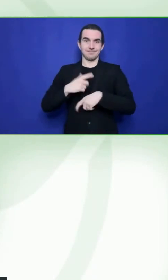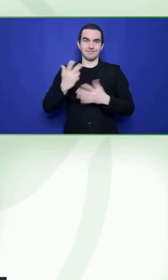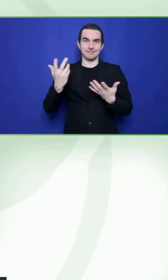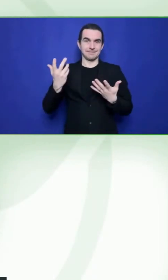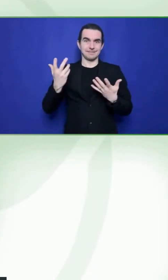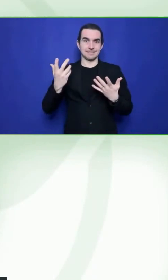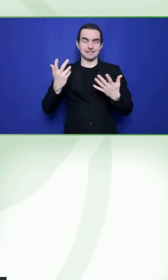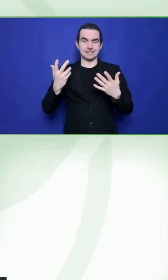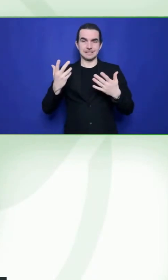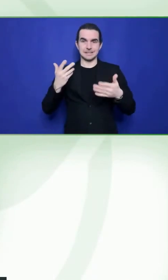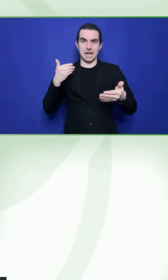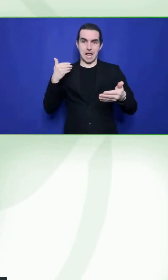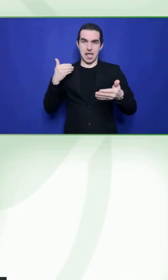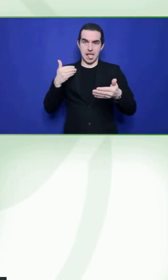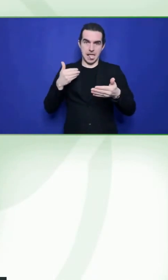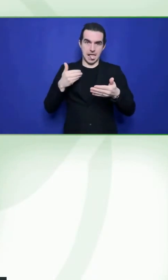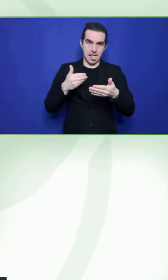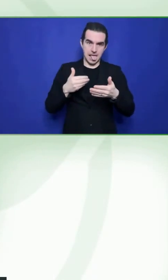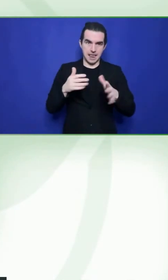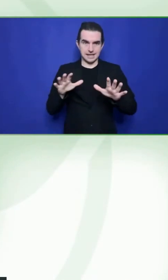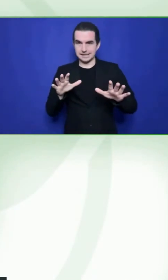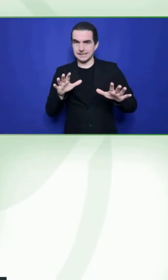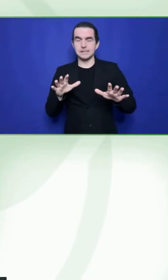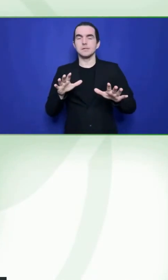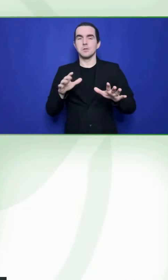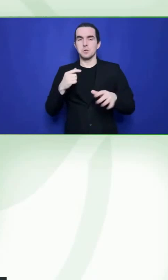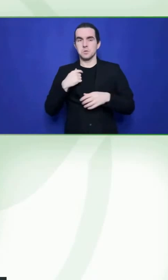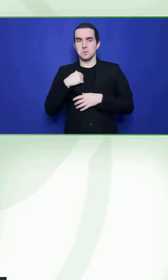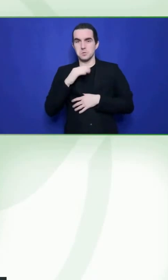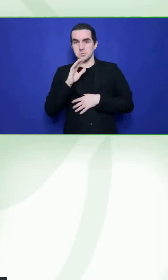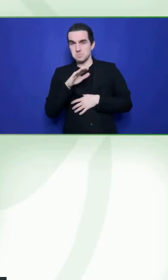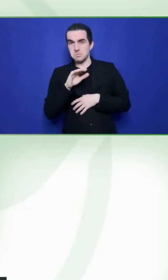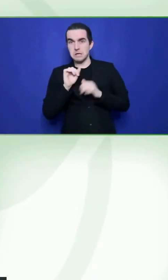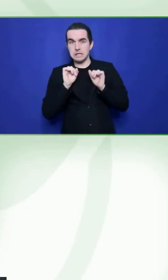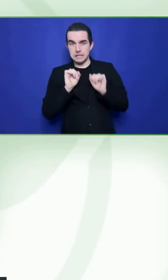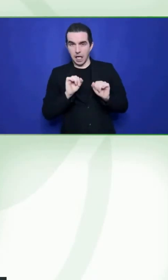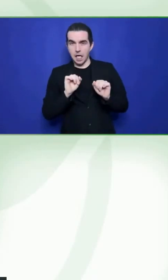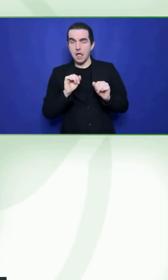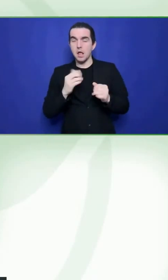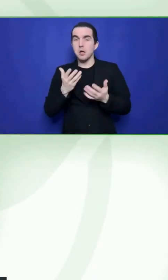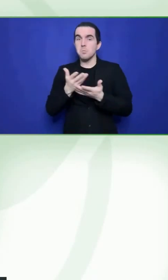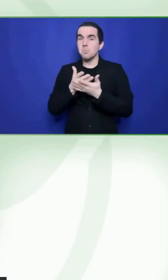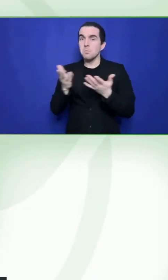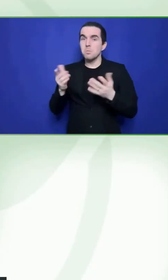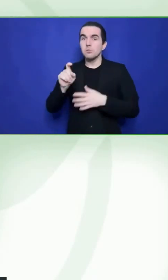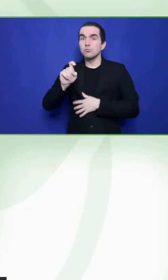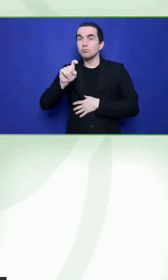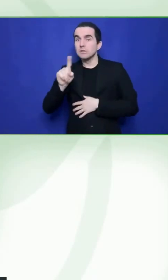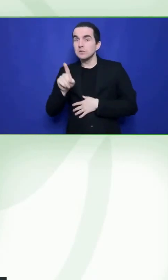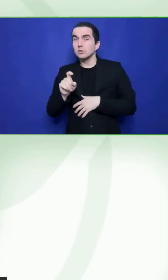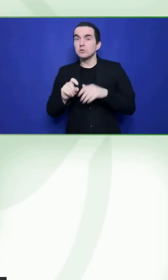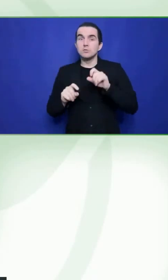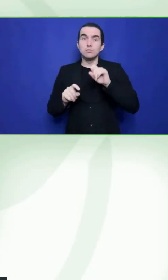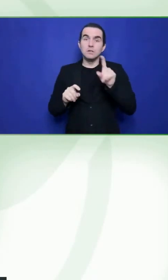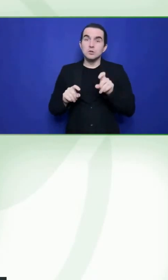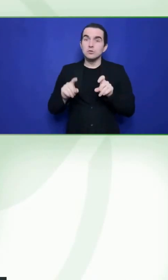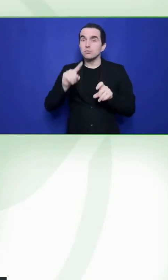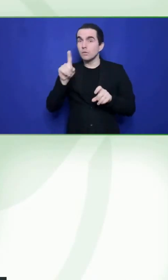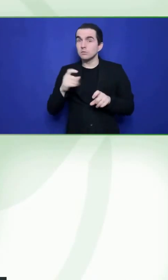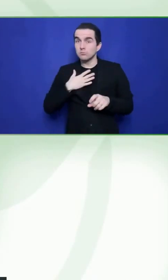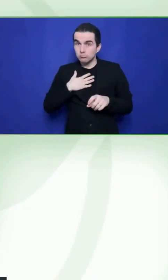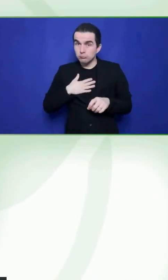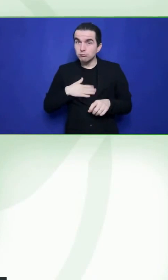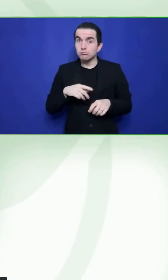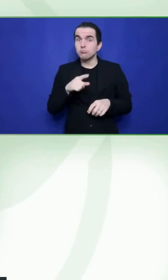directly to Yoshido after the session. And without any ado, I